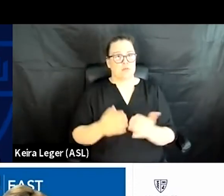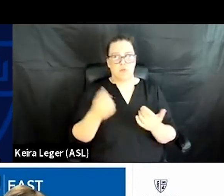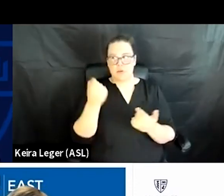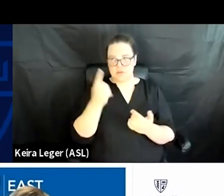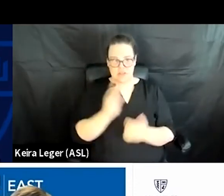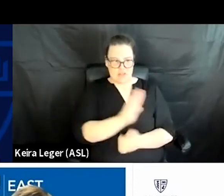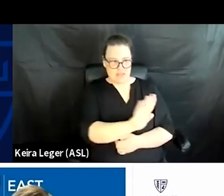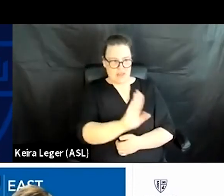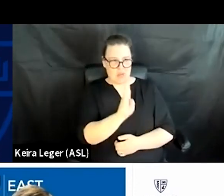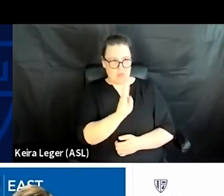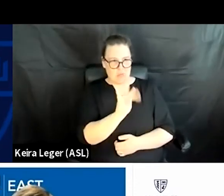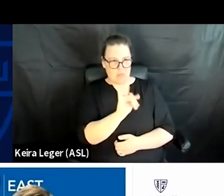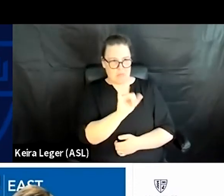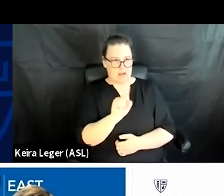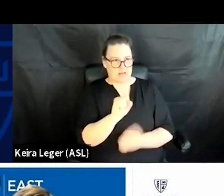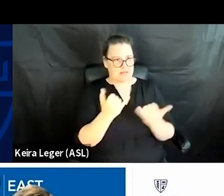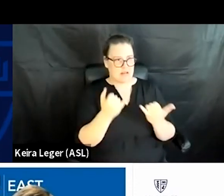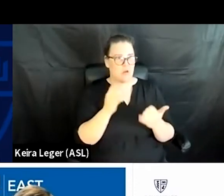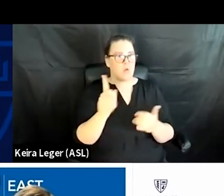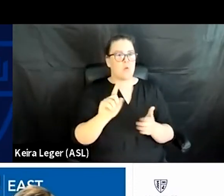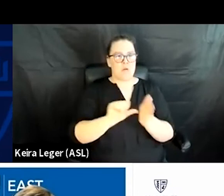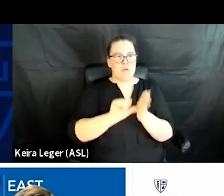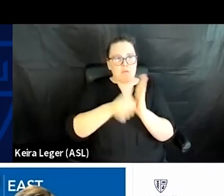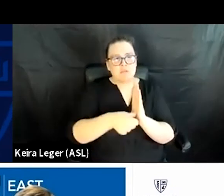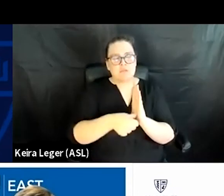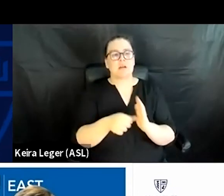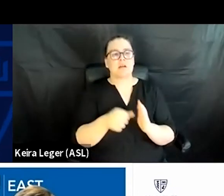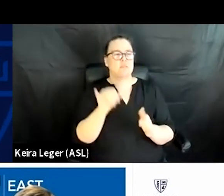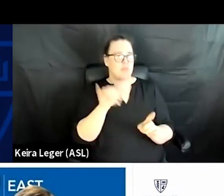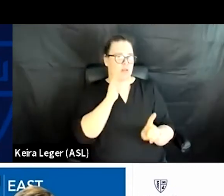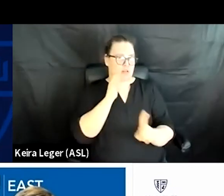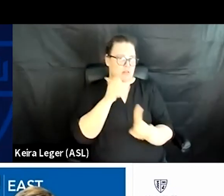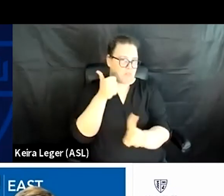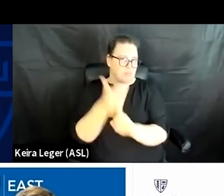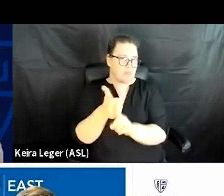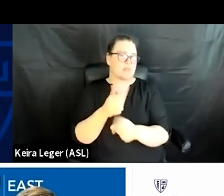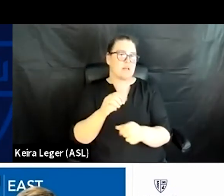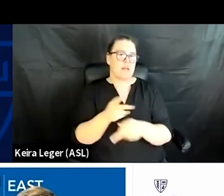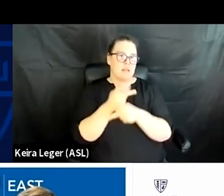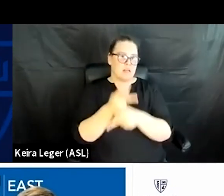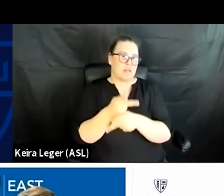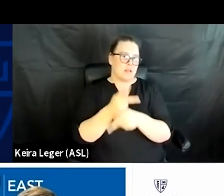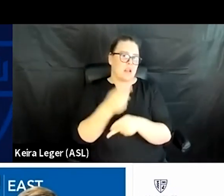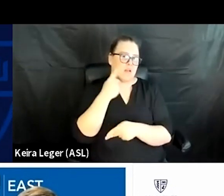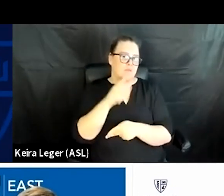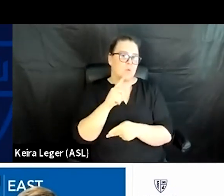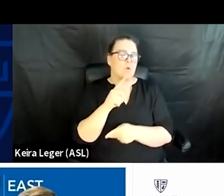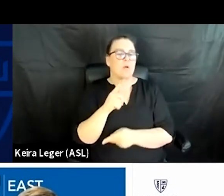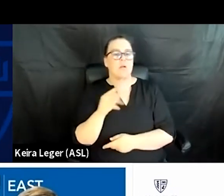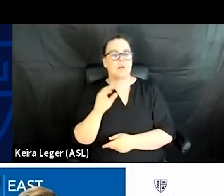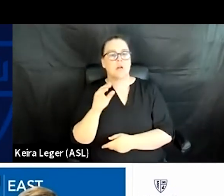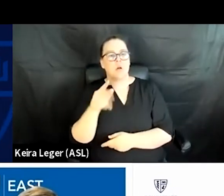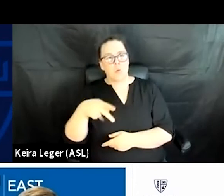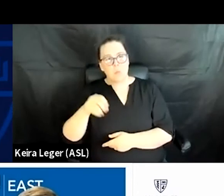whether implicit or not, that is impacting the care of, as I said, our population usually is older